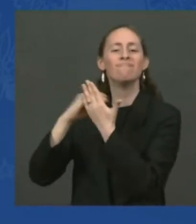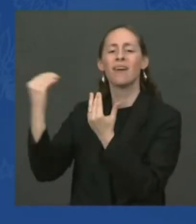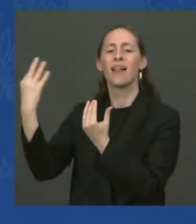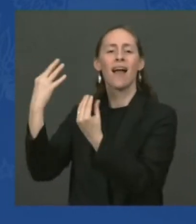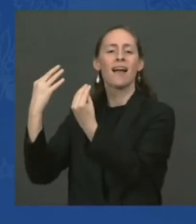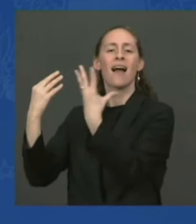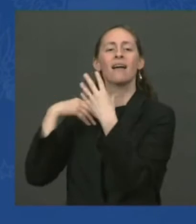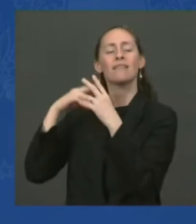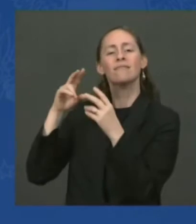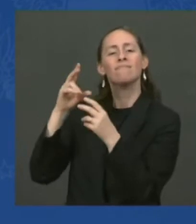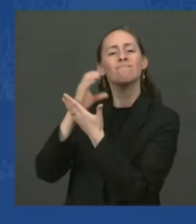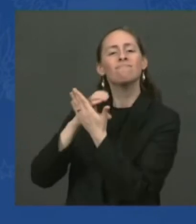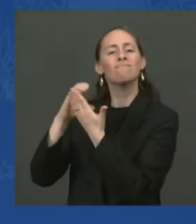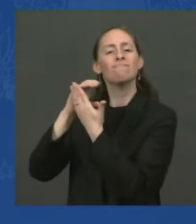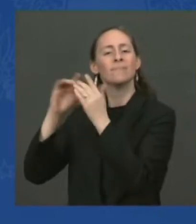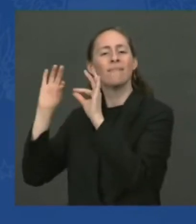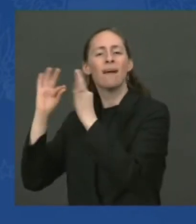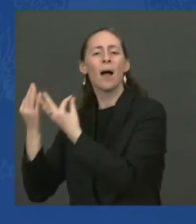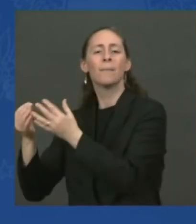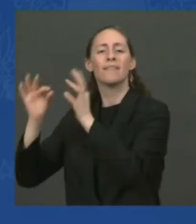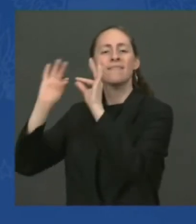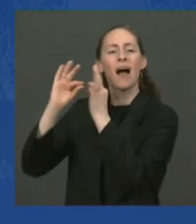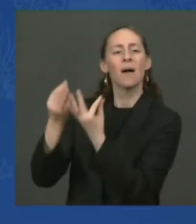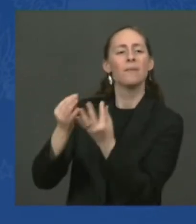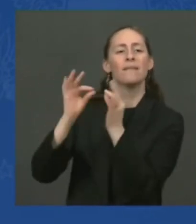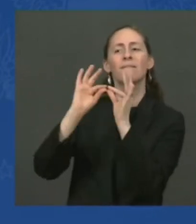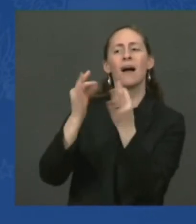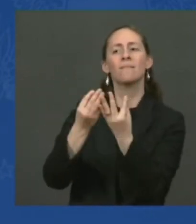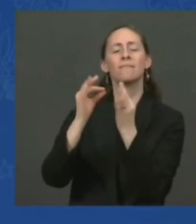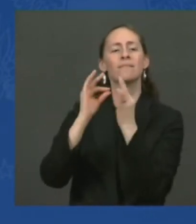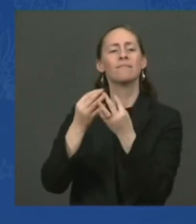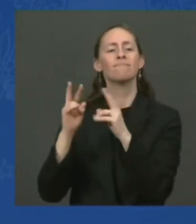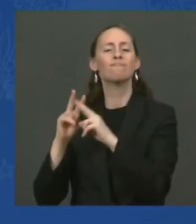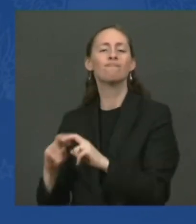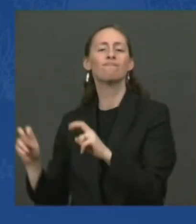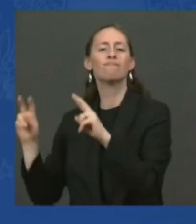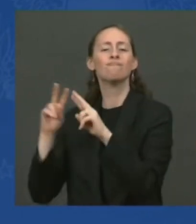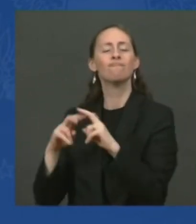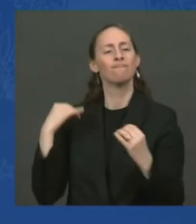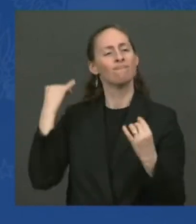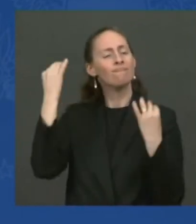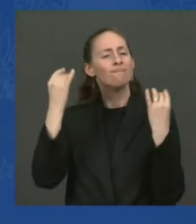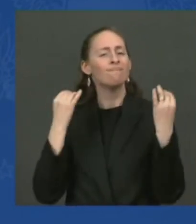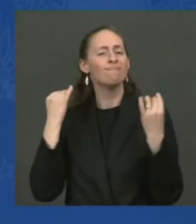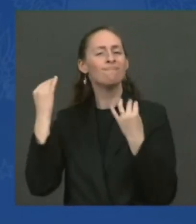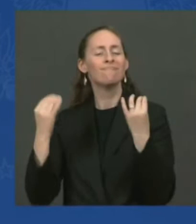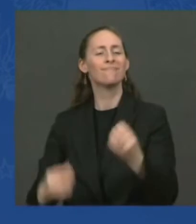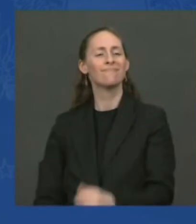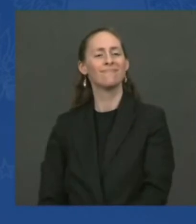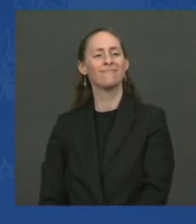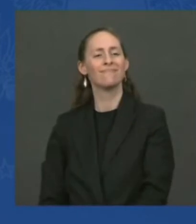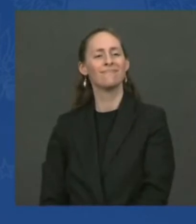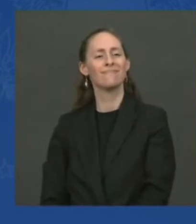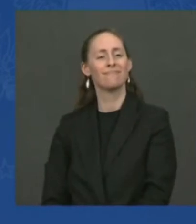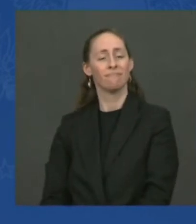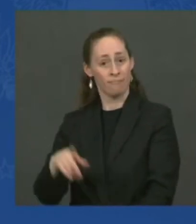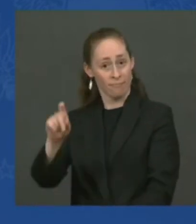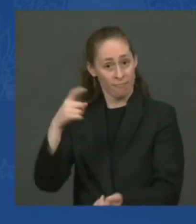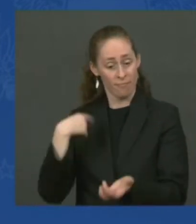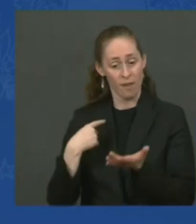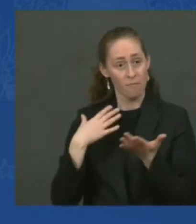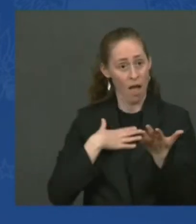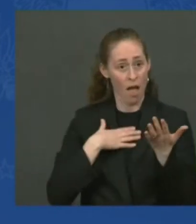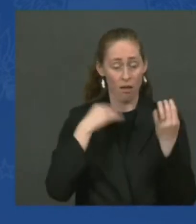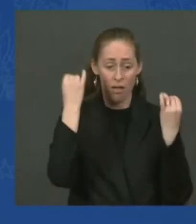talking about sitting at that table? What are they talking about? They're talking about the things that I talked about at our kitchen table, Jill at hers, and all of you